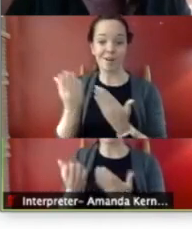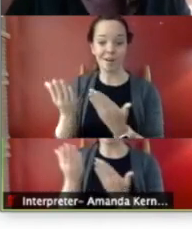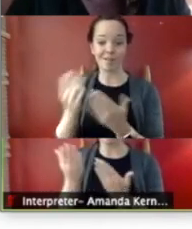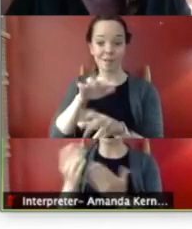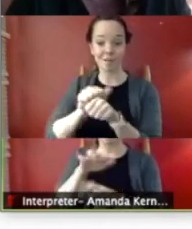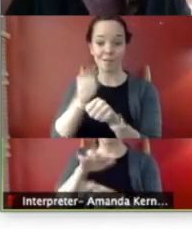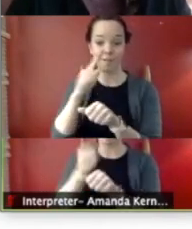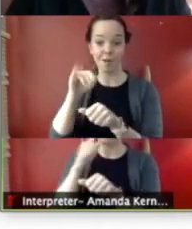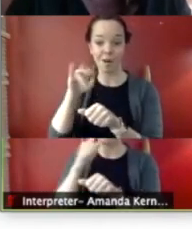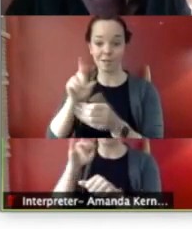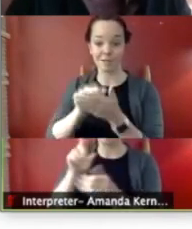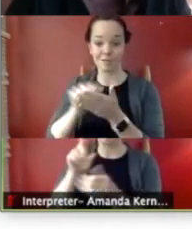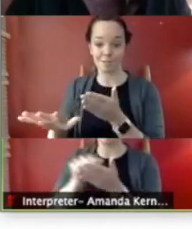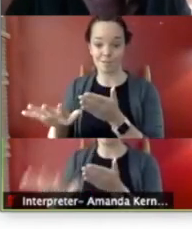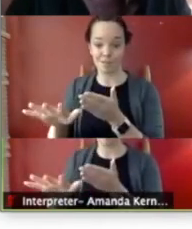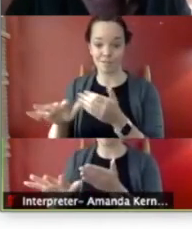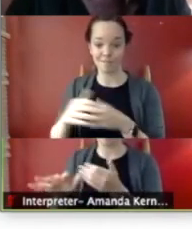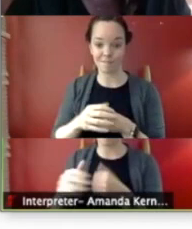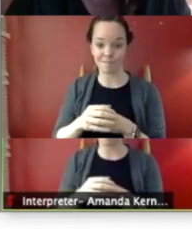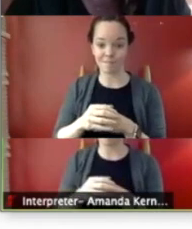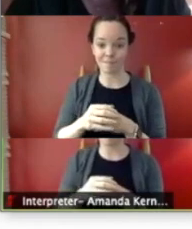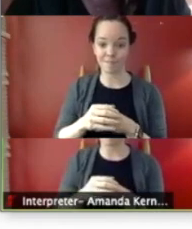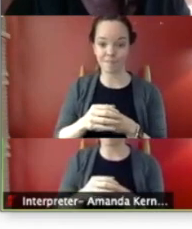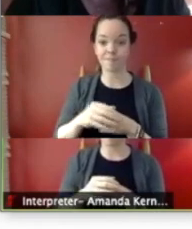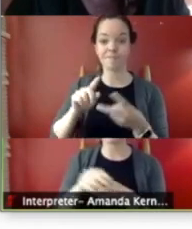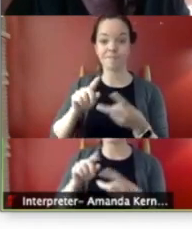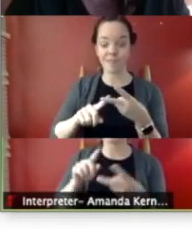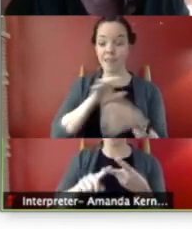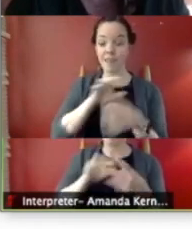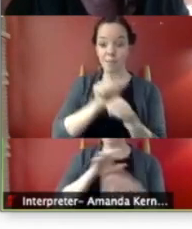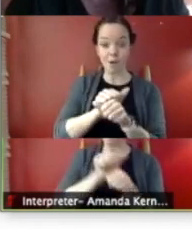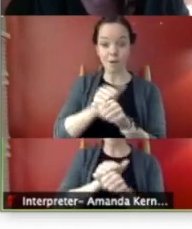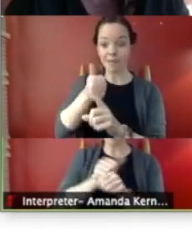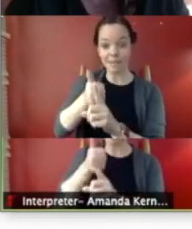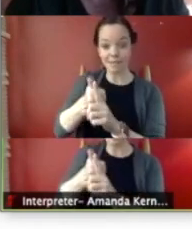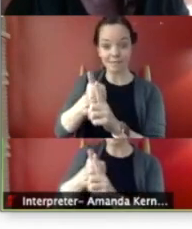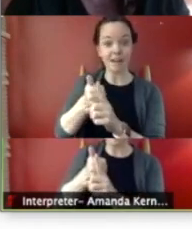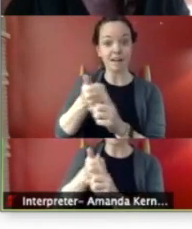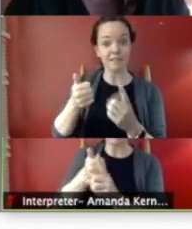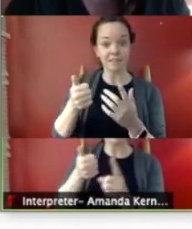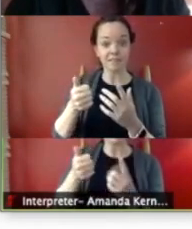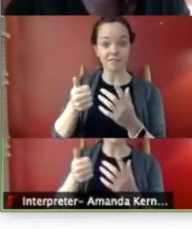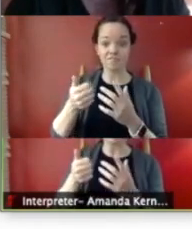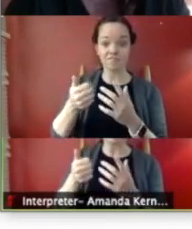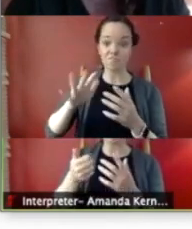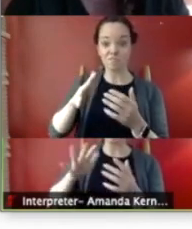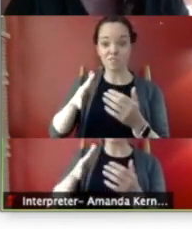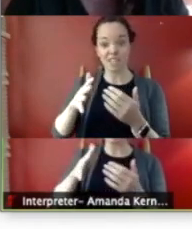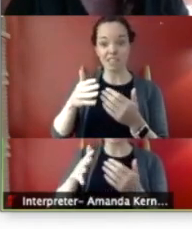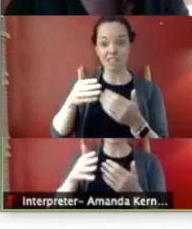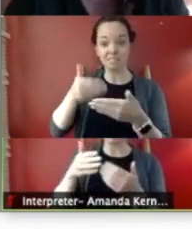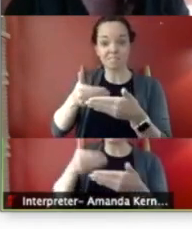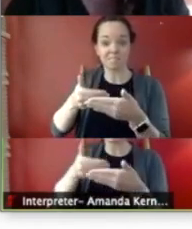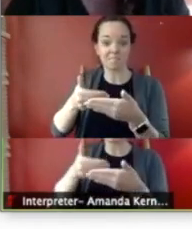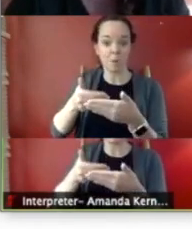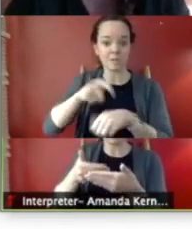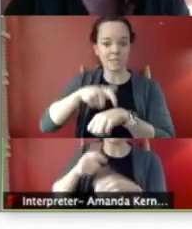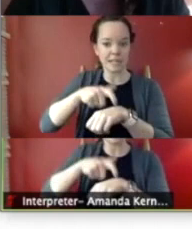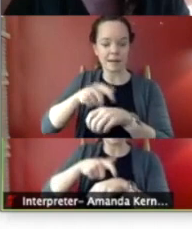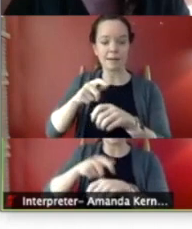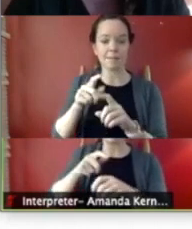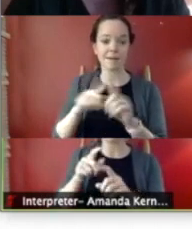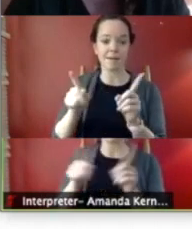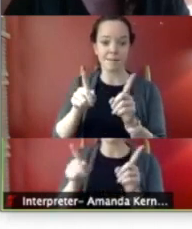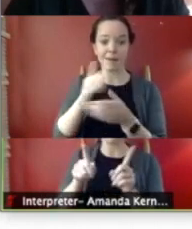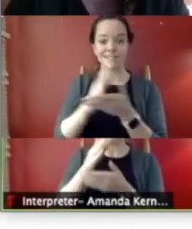removal. While the appointments themselves were pretty timely, at least 17% required an additional visit for removal, with 40%